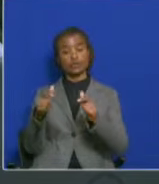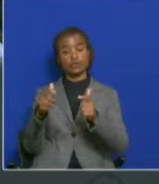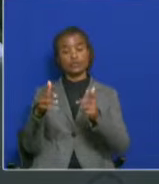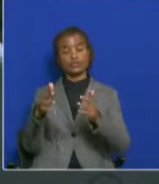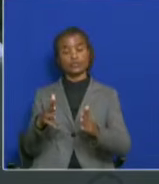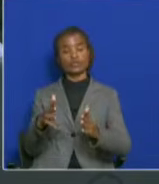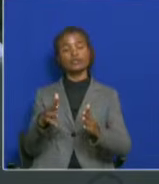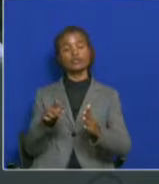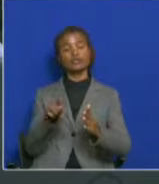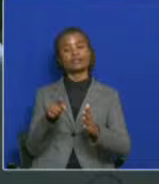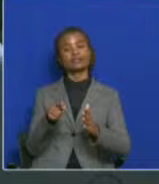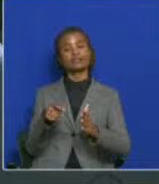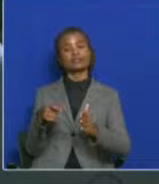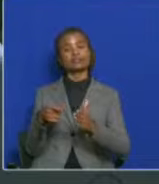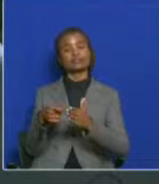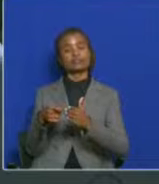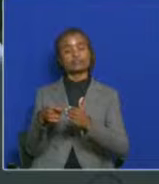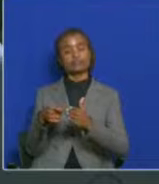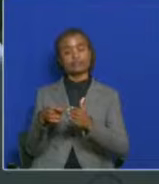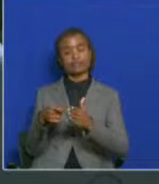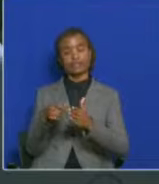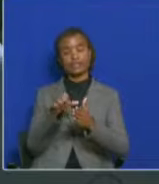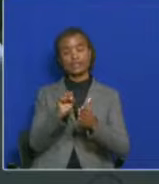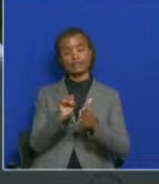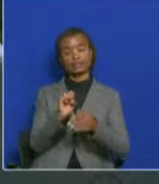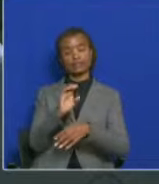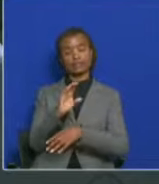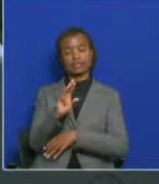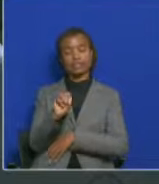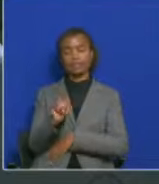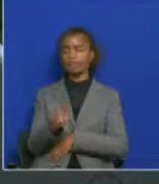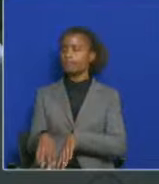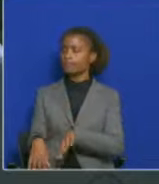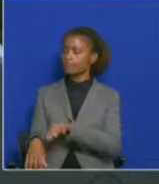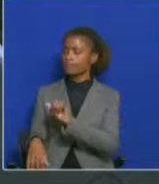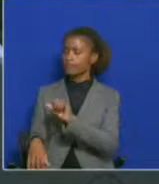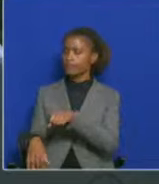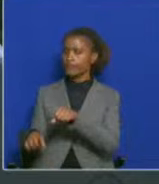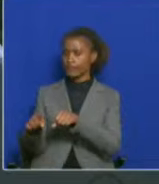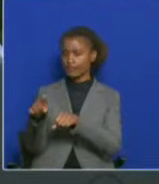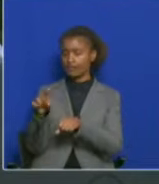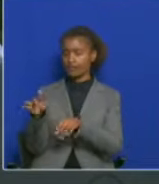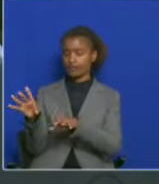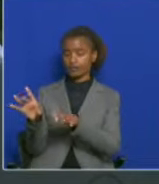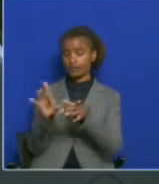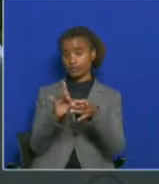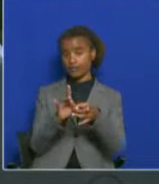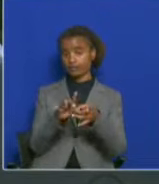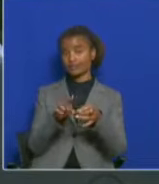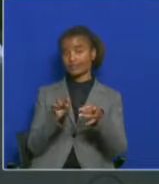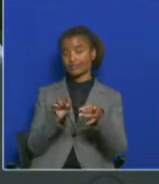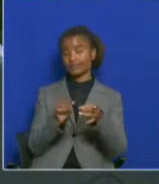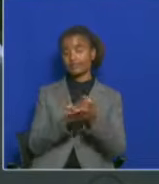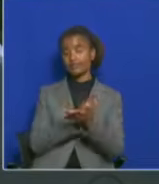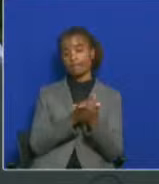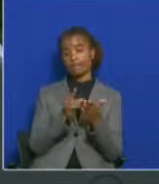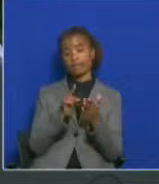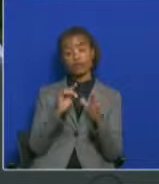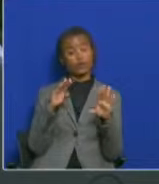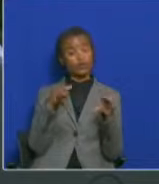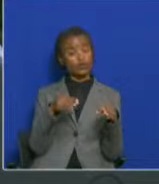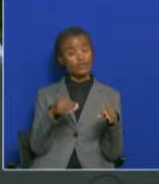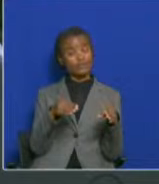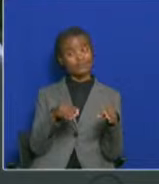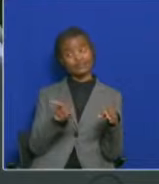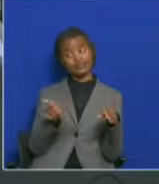guess this may be relevant to one of the streams that we are dealing with, that, because you said it was a promotion, which means he was